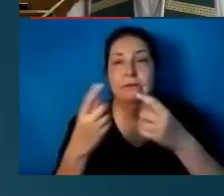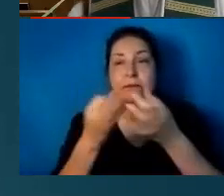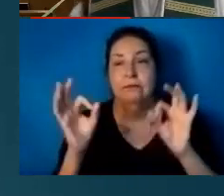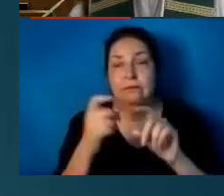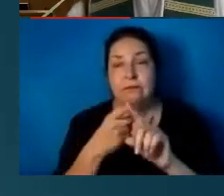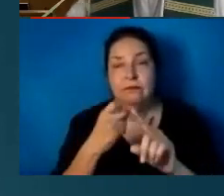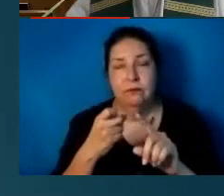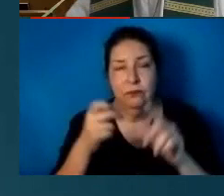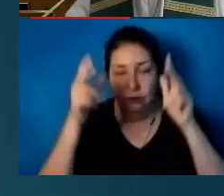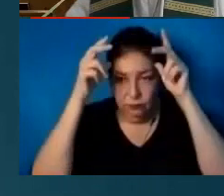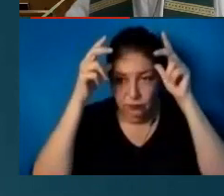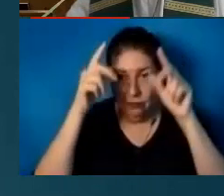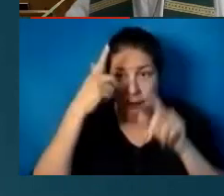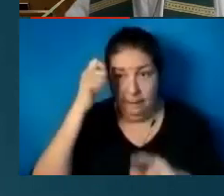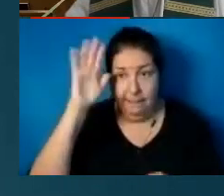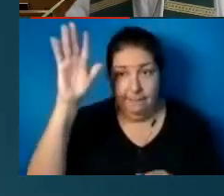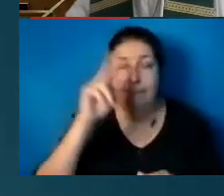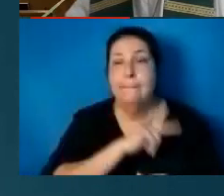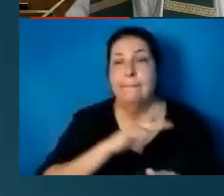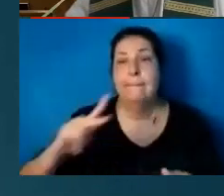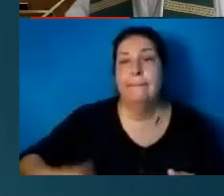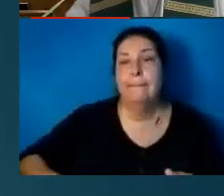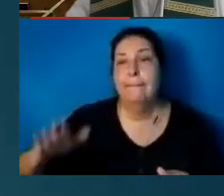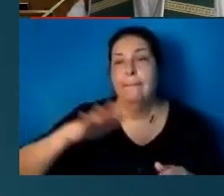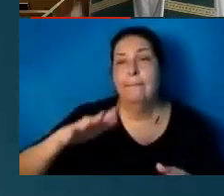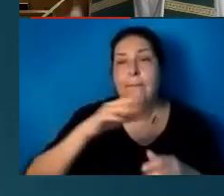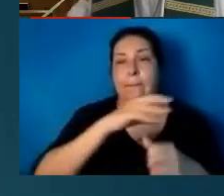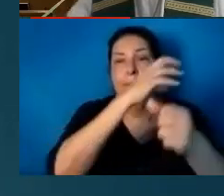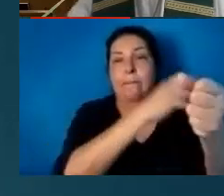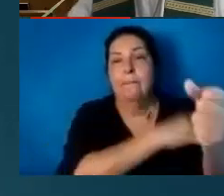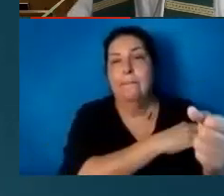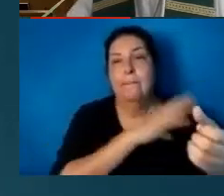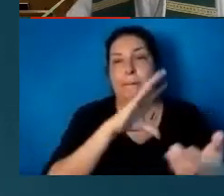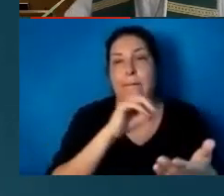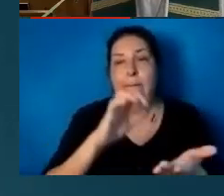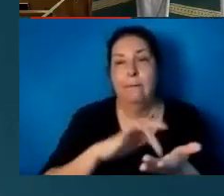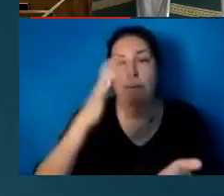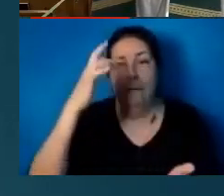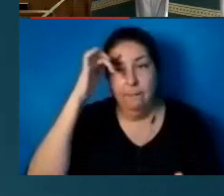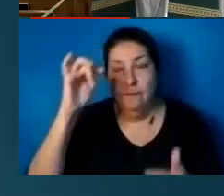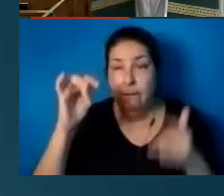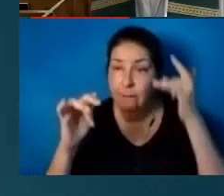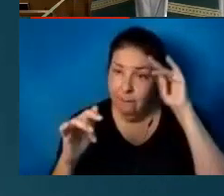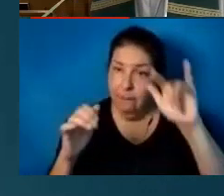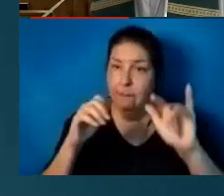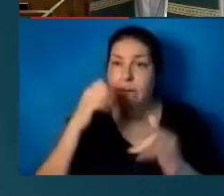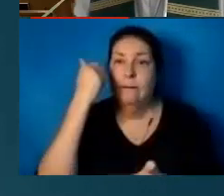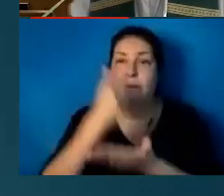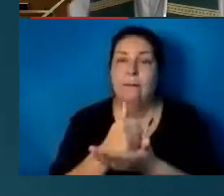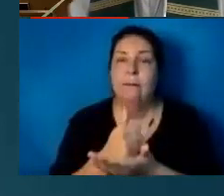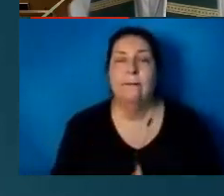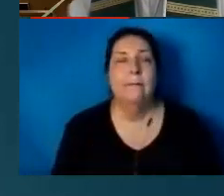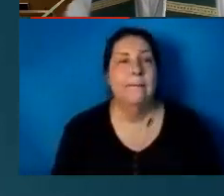but deliver us from evil. For thine is the kingdom, and the power, and the glory, forever and ever.